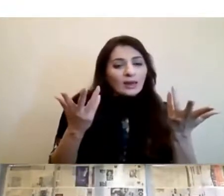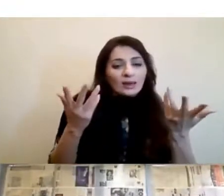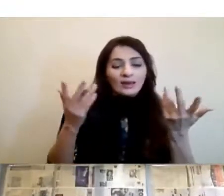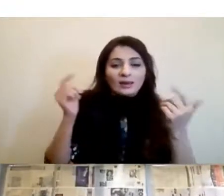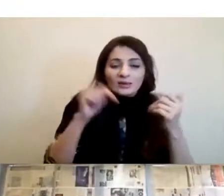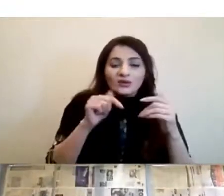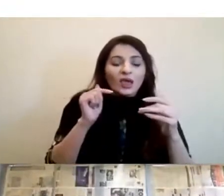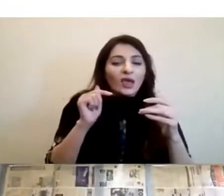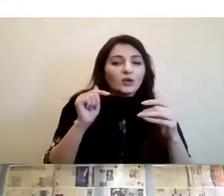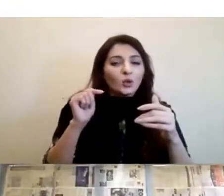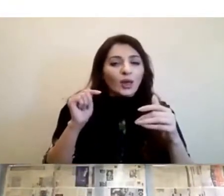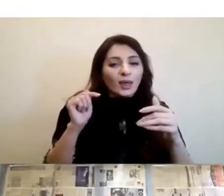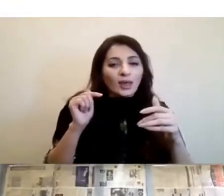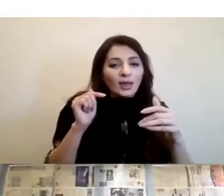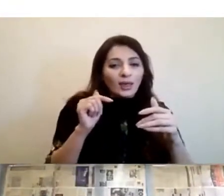it